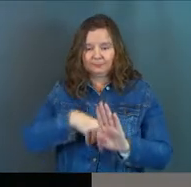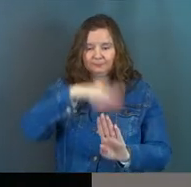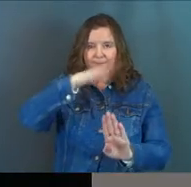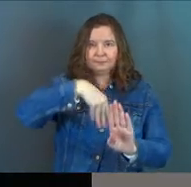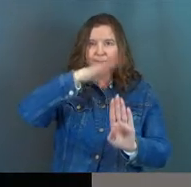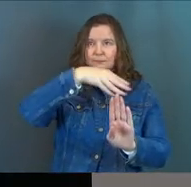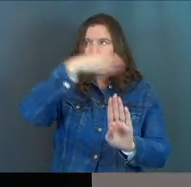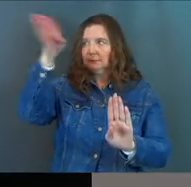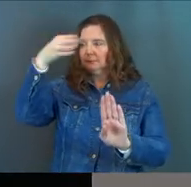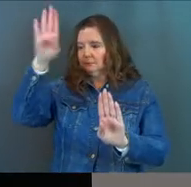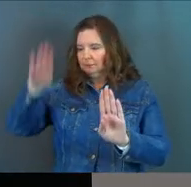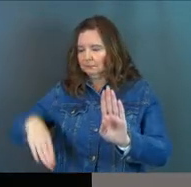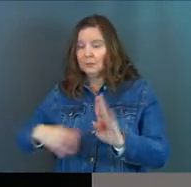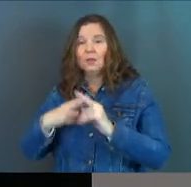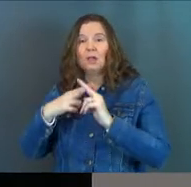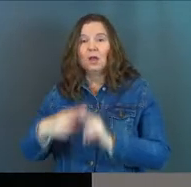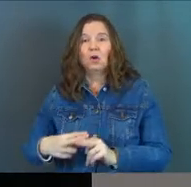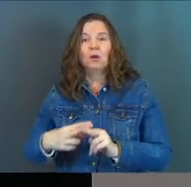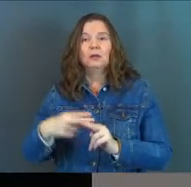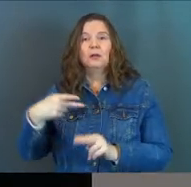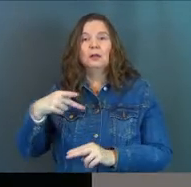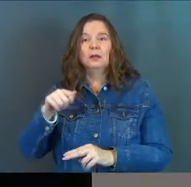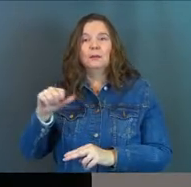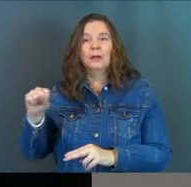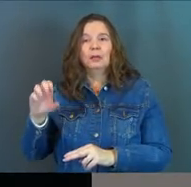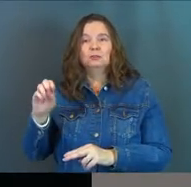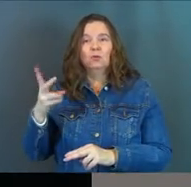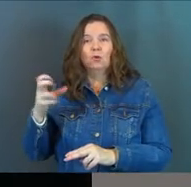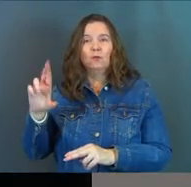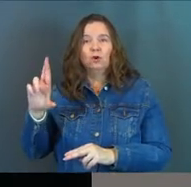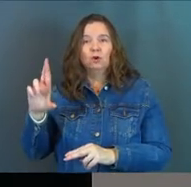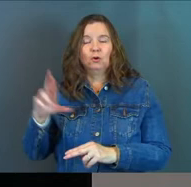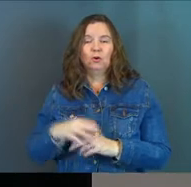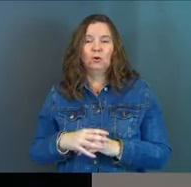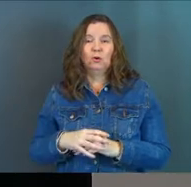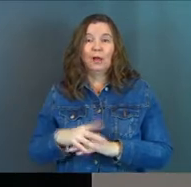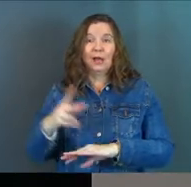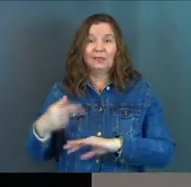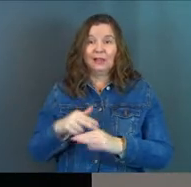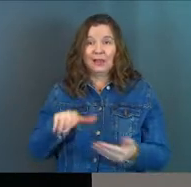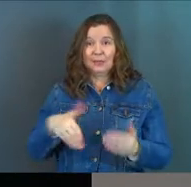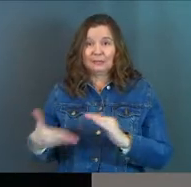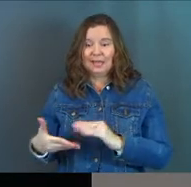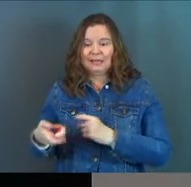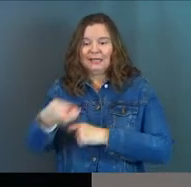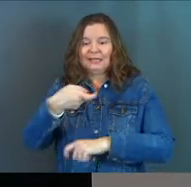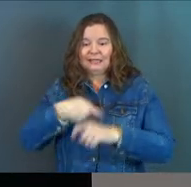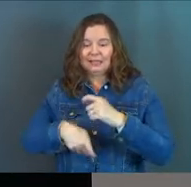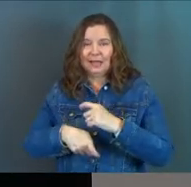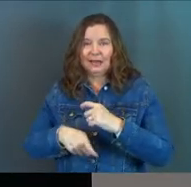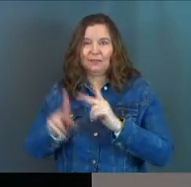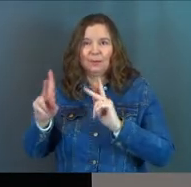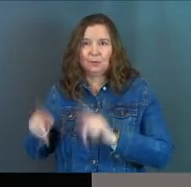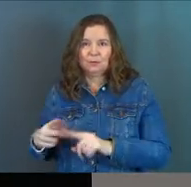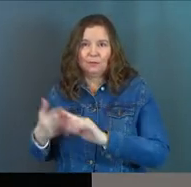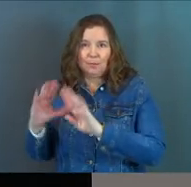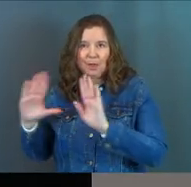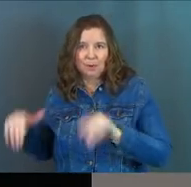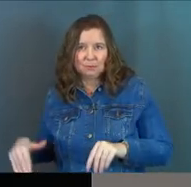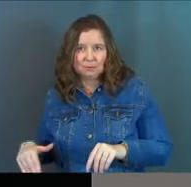the doorpost, they called it the Passover. And the lamb died instead of the members of the household.